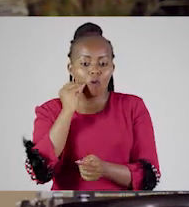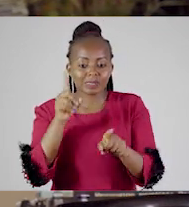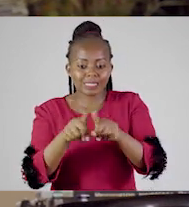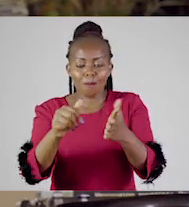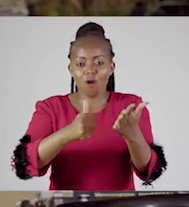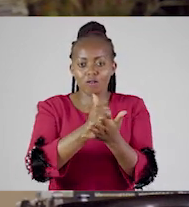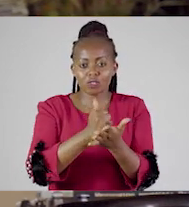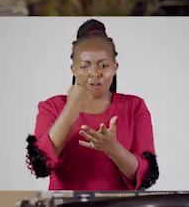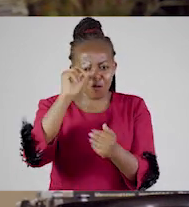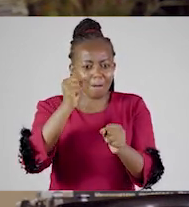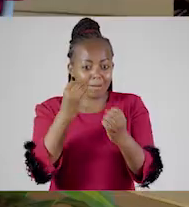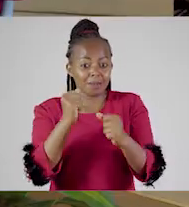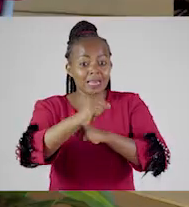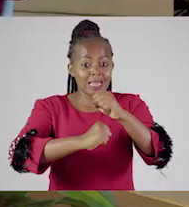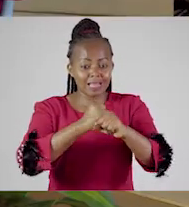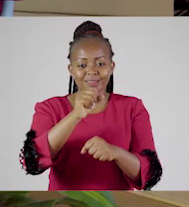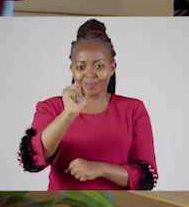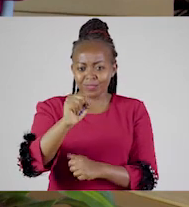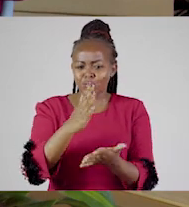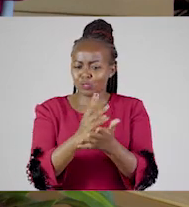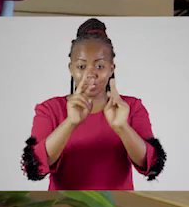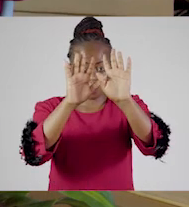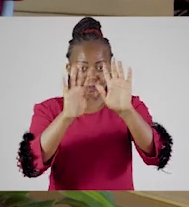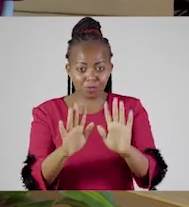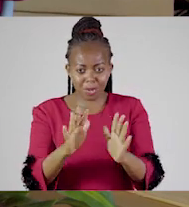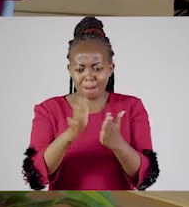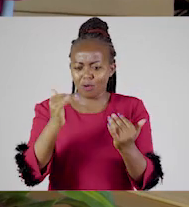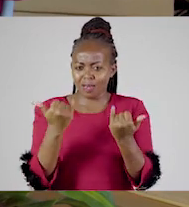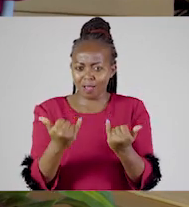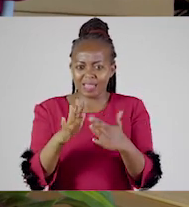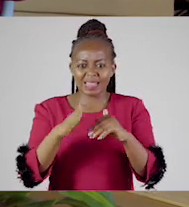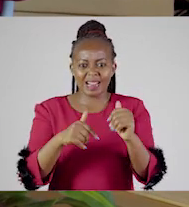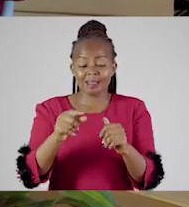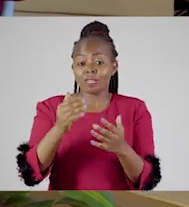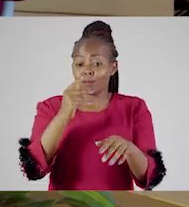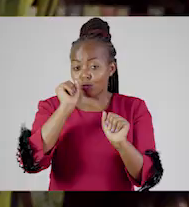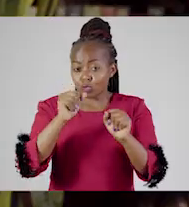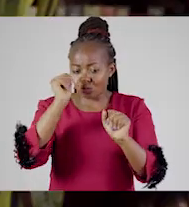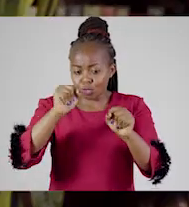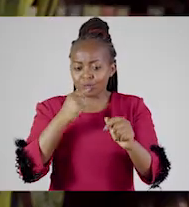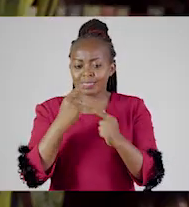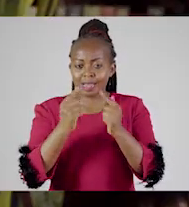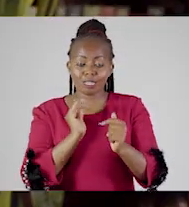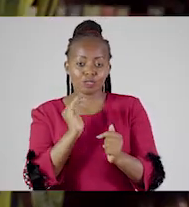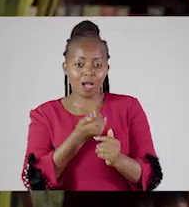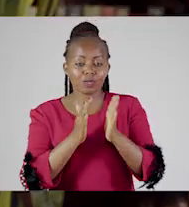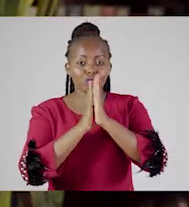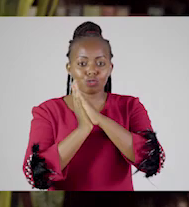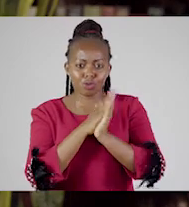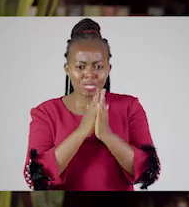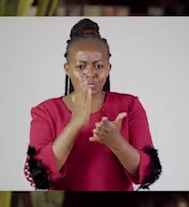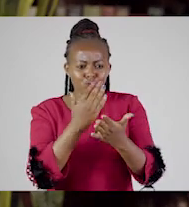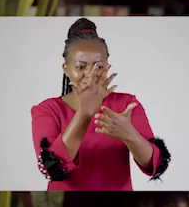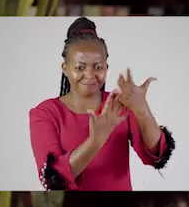and offices for years to come. Yes, it's critical now more than ever that we tell our own stories, and this means that we must not only document